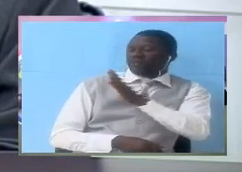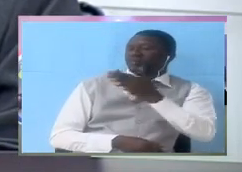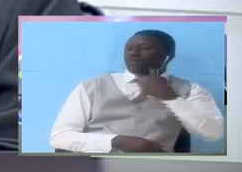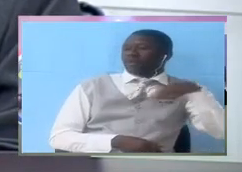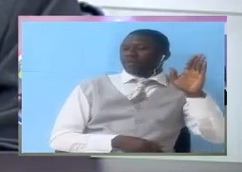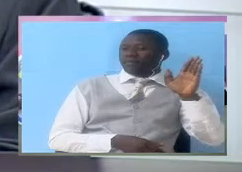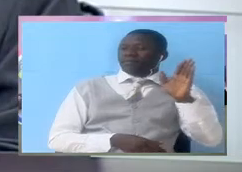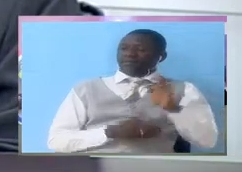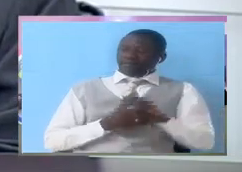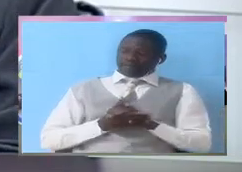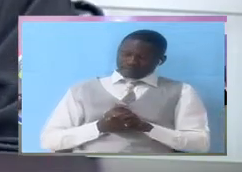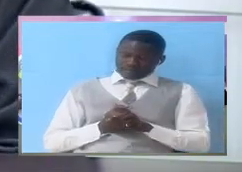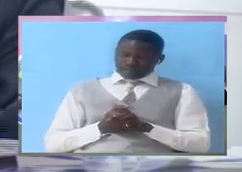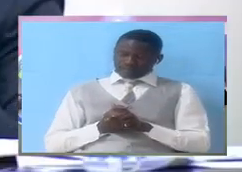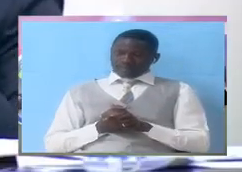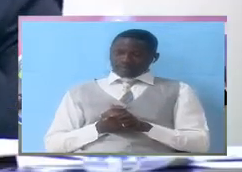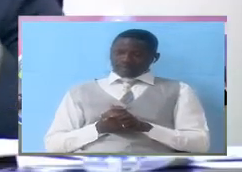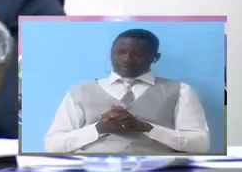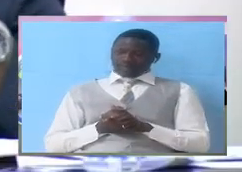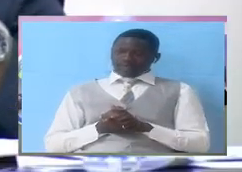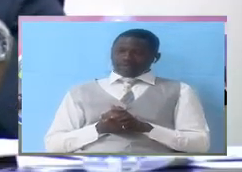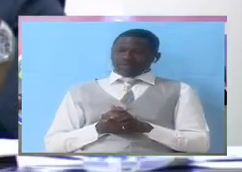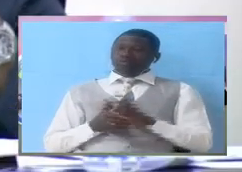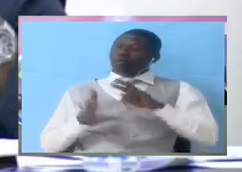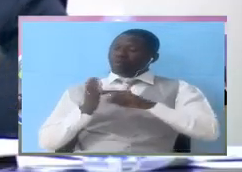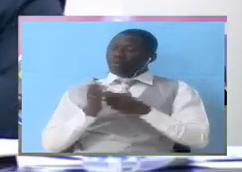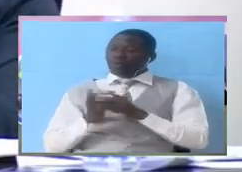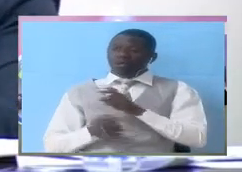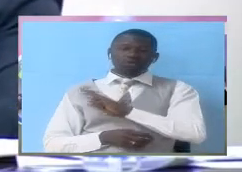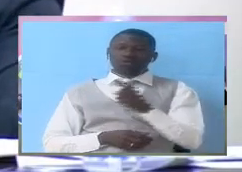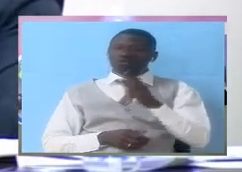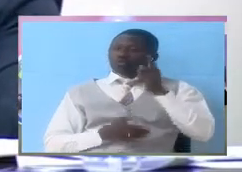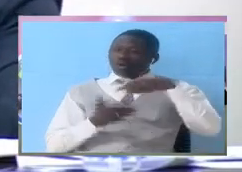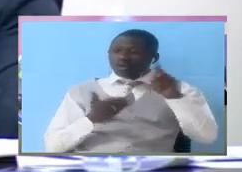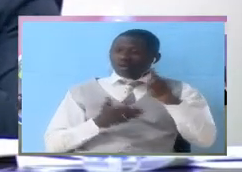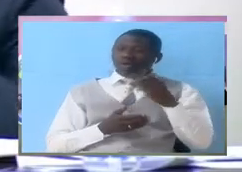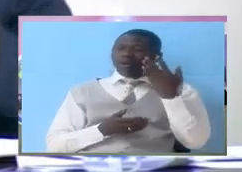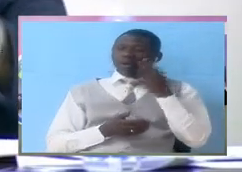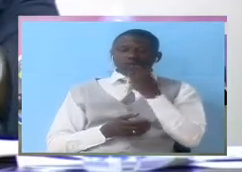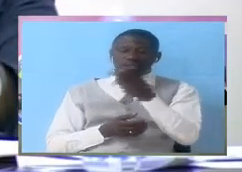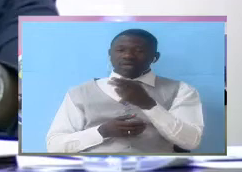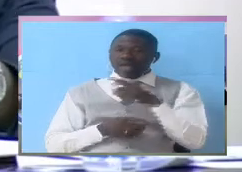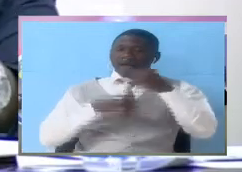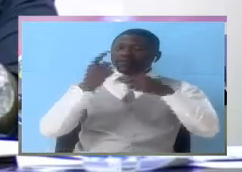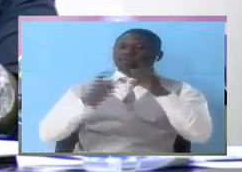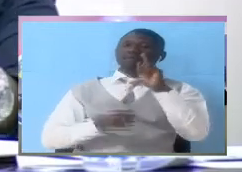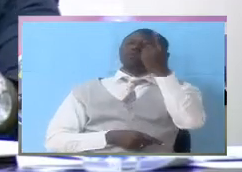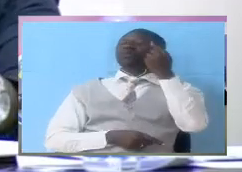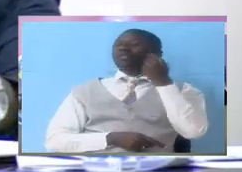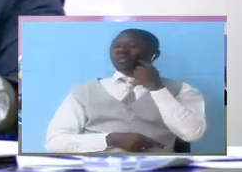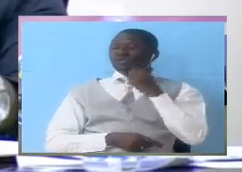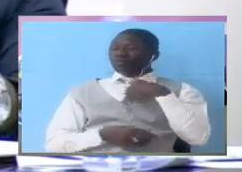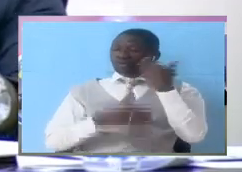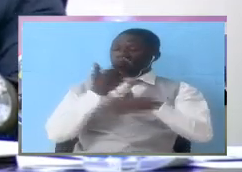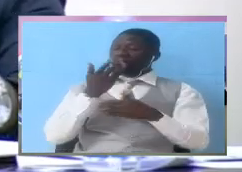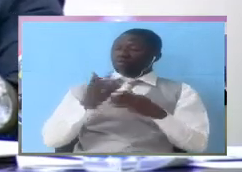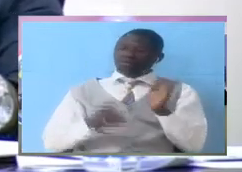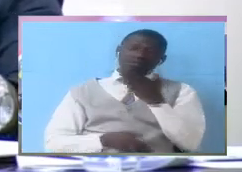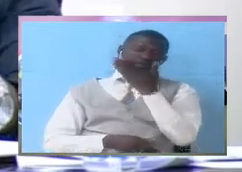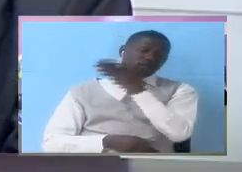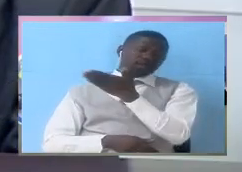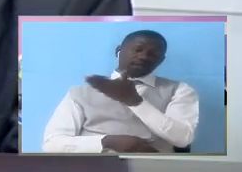Of course. So it was incorrect when you said after the first day you've never gone back there. The fact of the